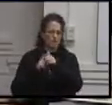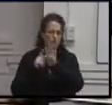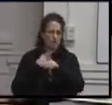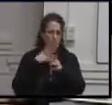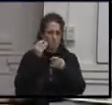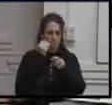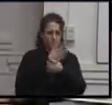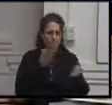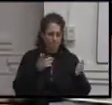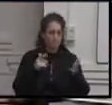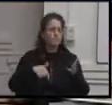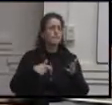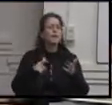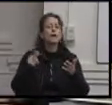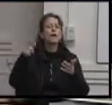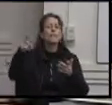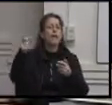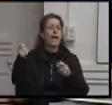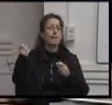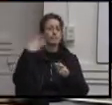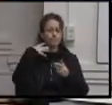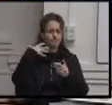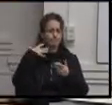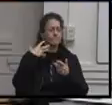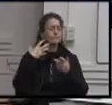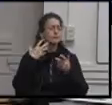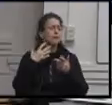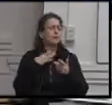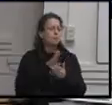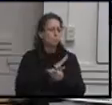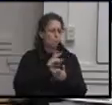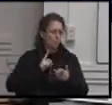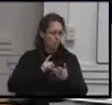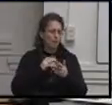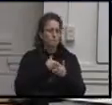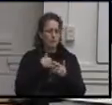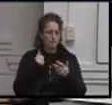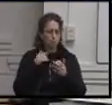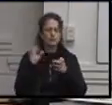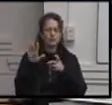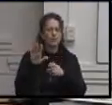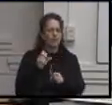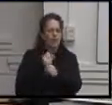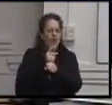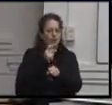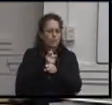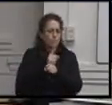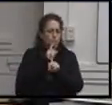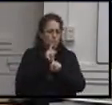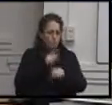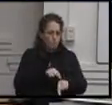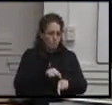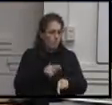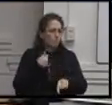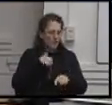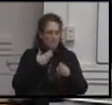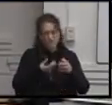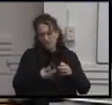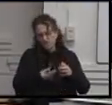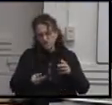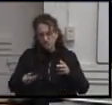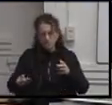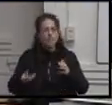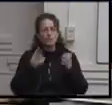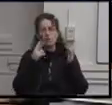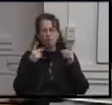our binders pretty comprehensive Energy Committee annual report, and I know that all select board members have had a chance to review